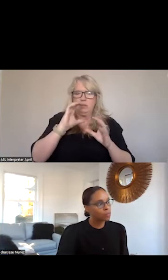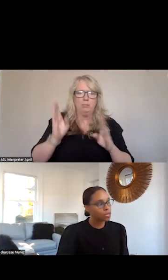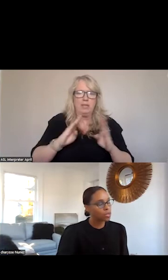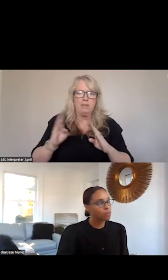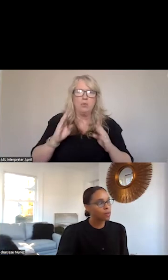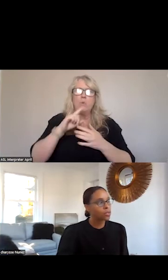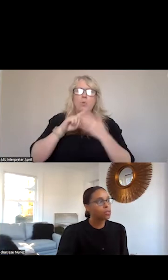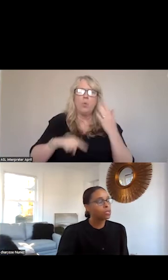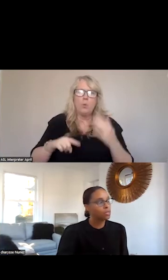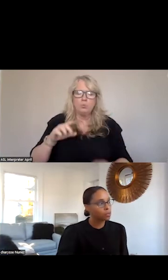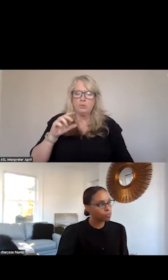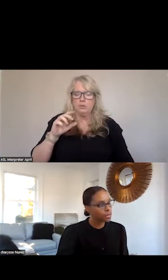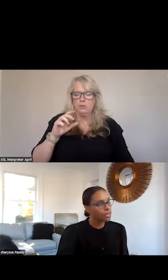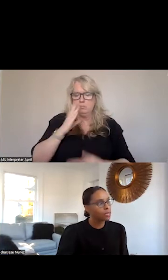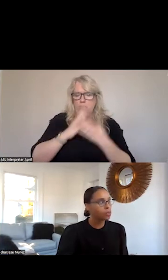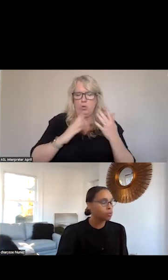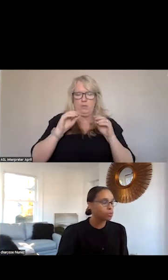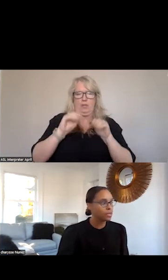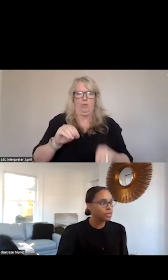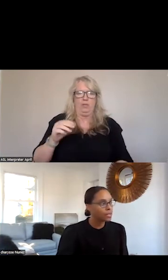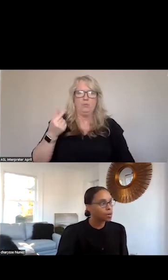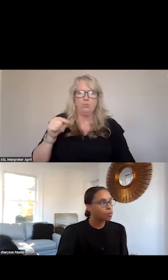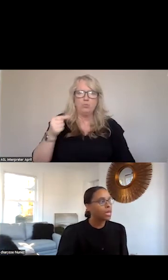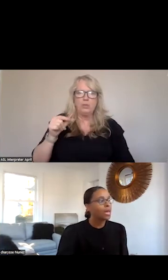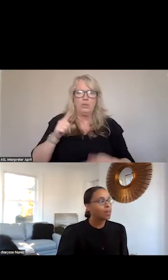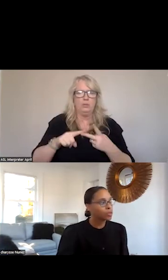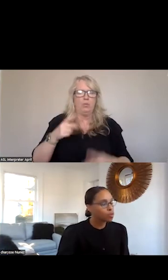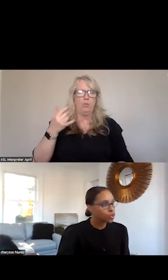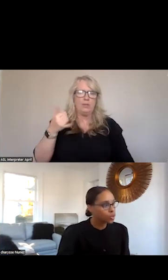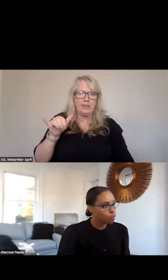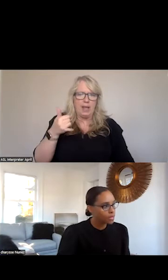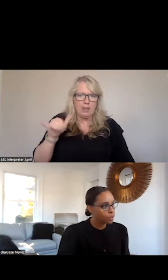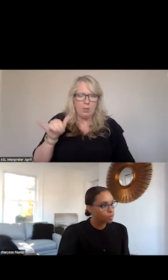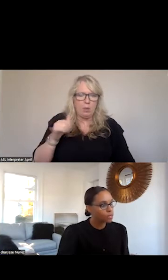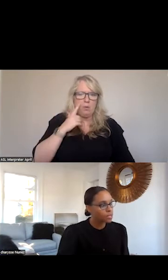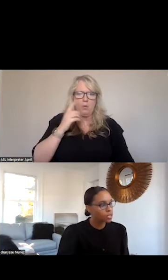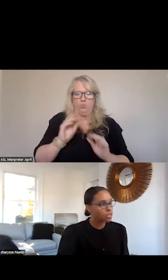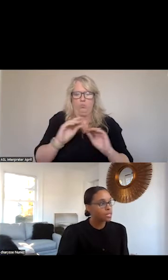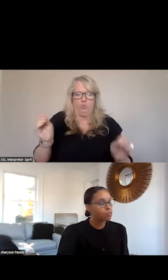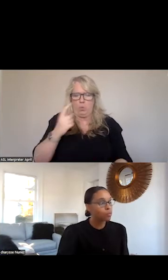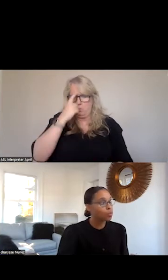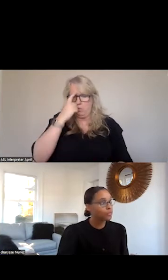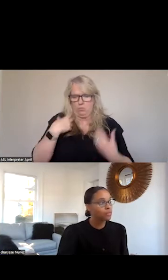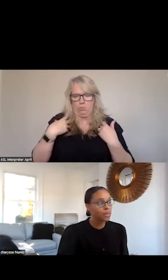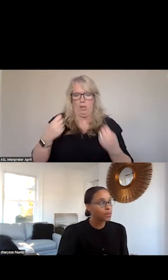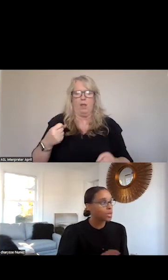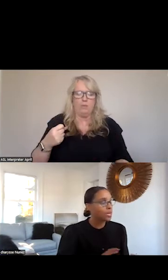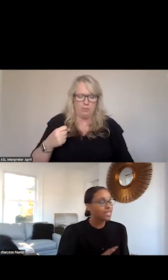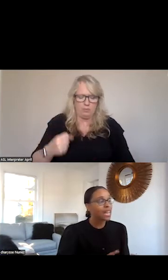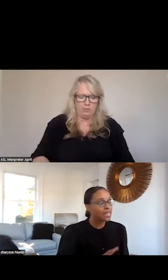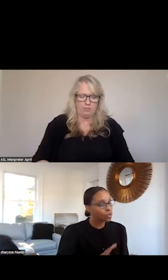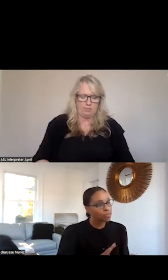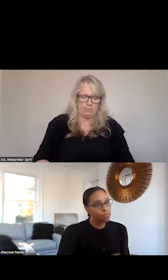those segments that are noted in green or in yellow have low to no mental health conditions. They report that